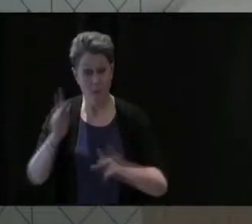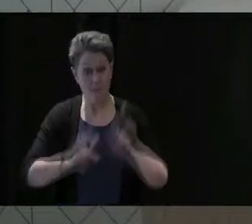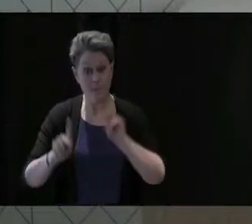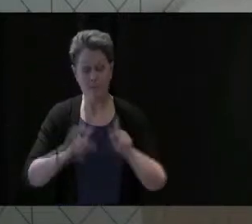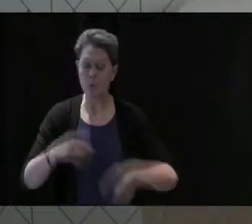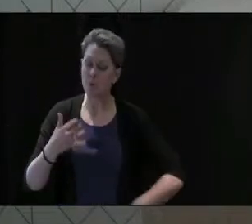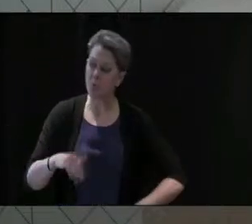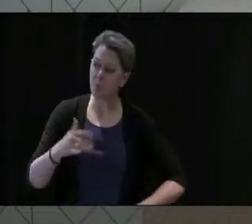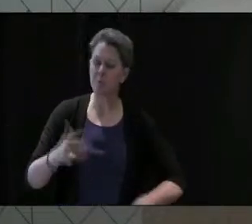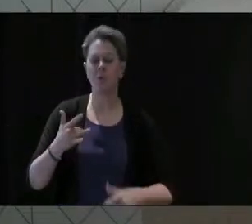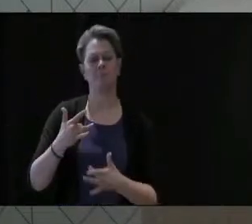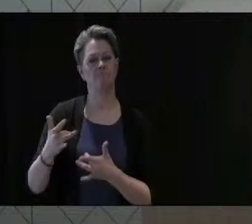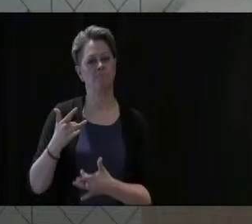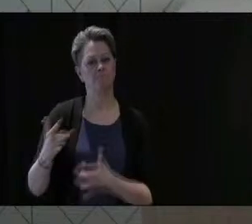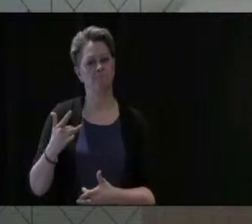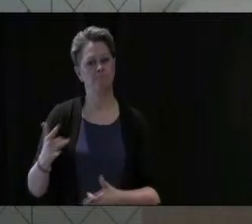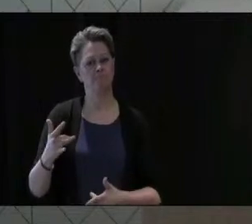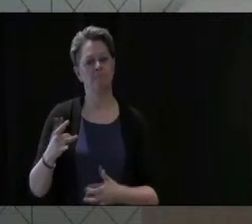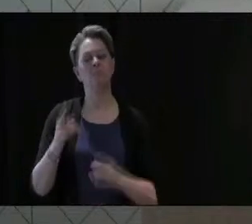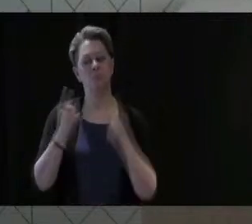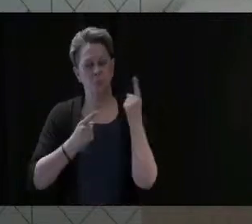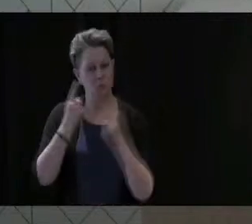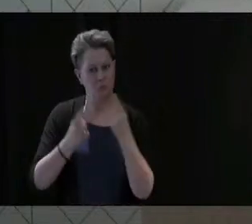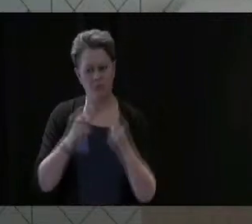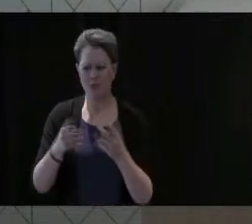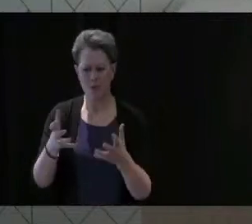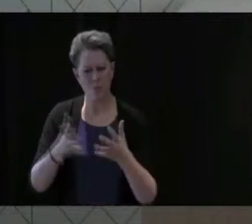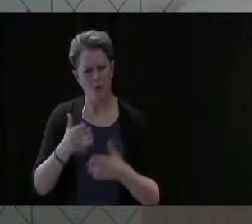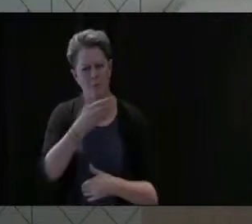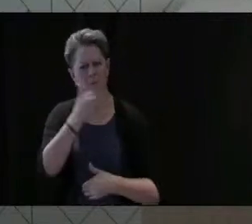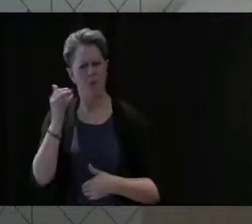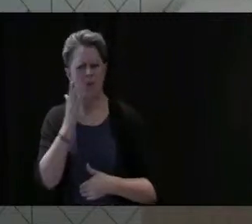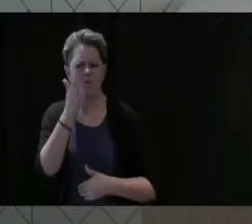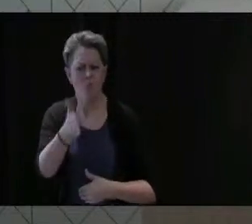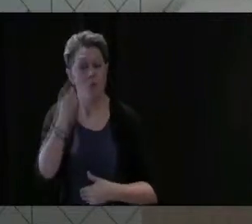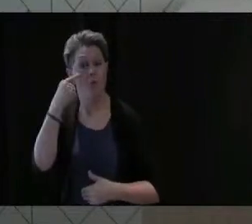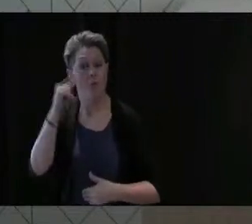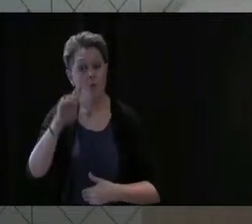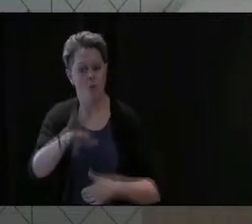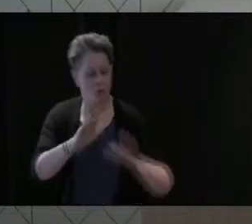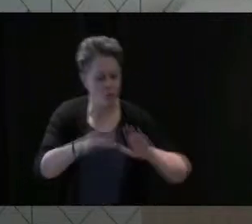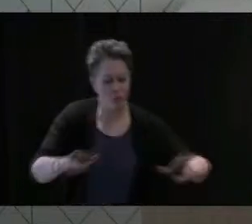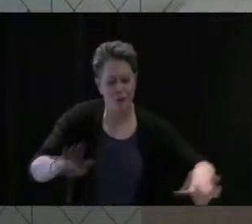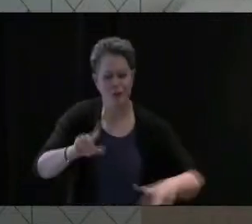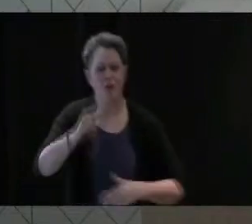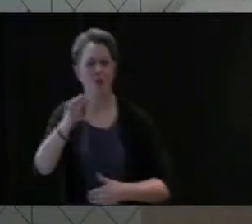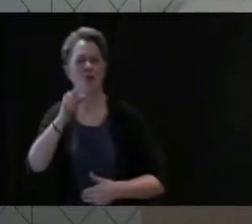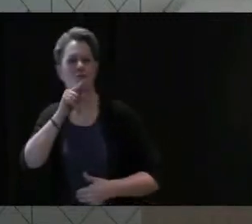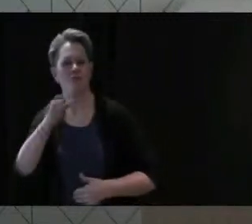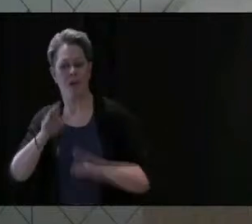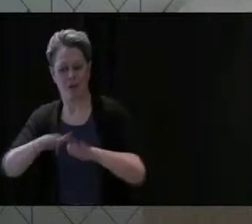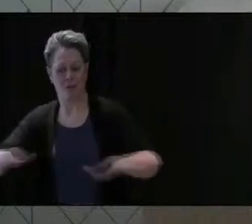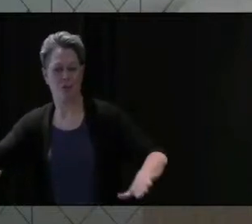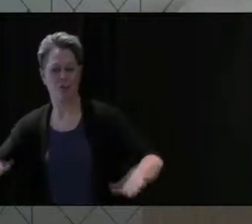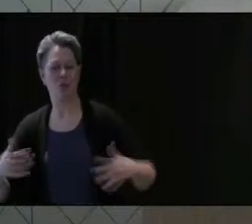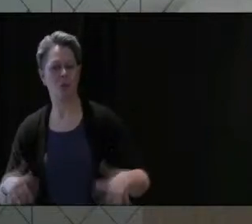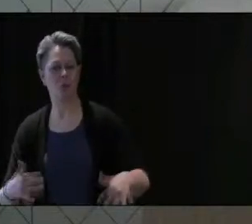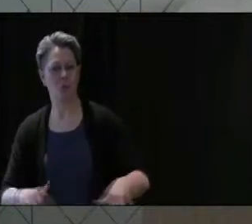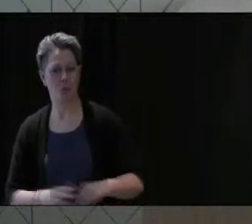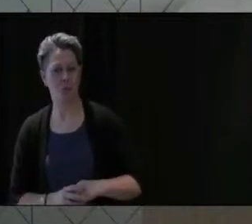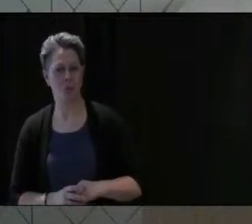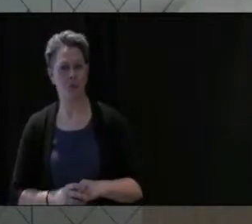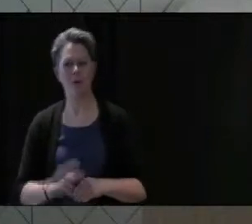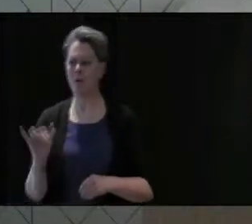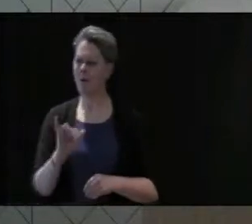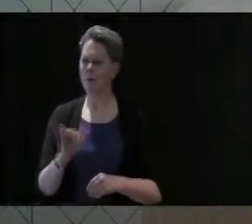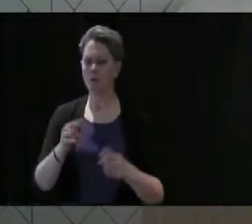a better set of opportunities for their children and grandchildren. And there is an emerging